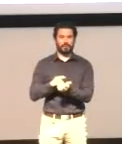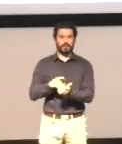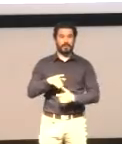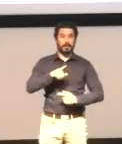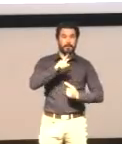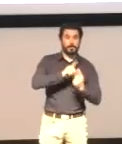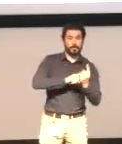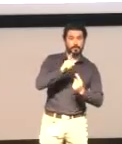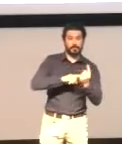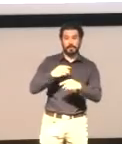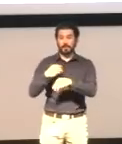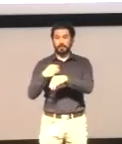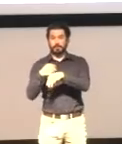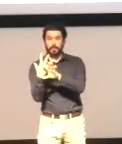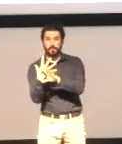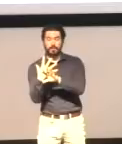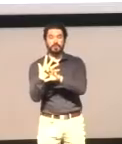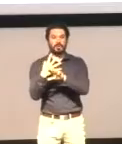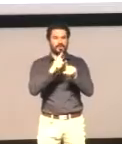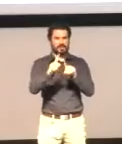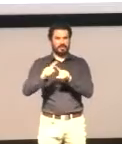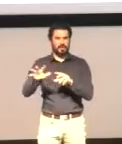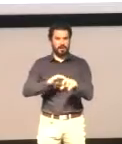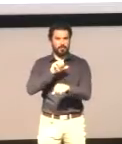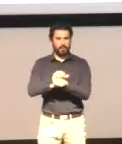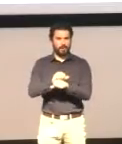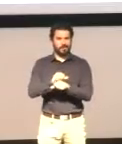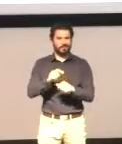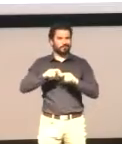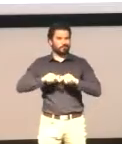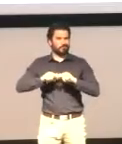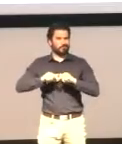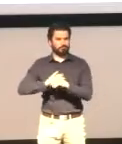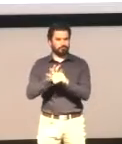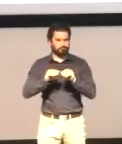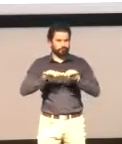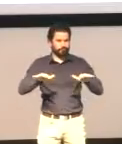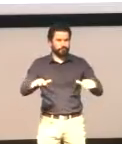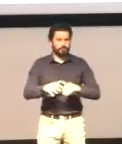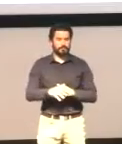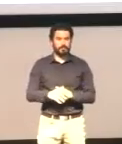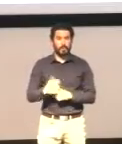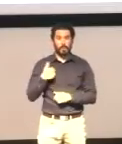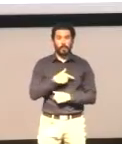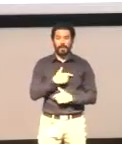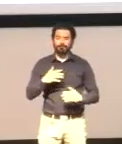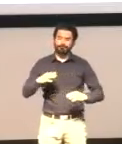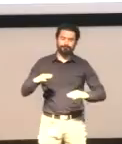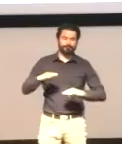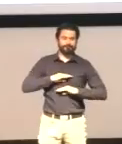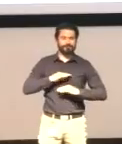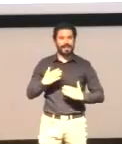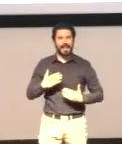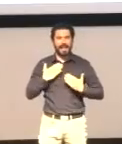we continue to navigate COVID-19. We were also very, very pleased to welcome a new cohort